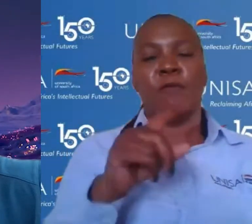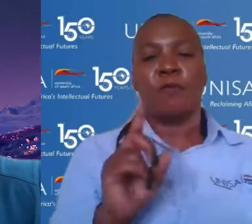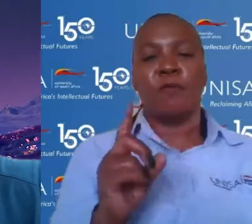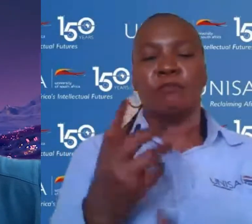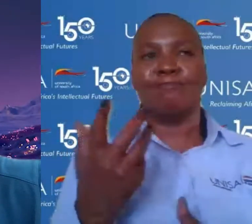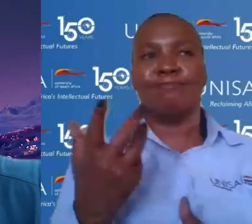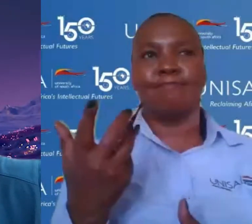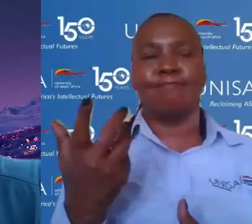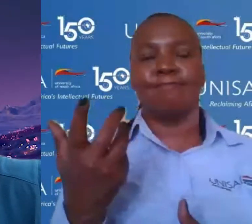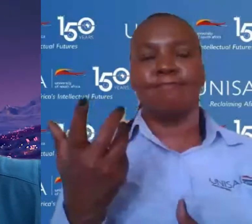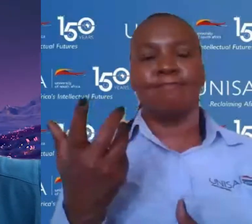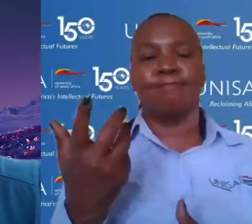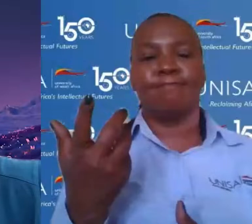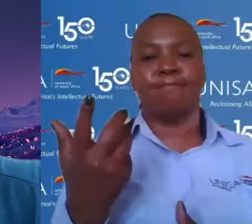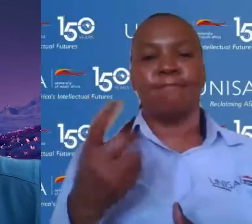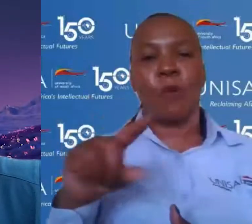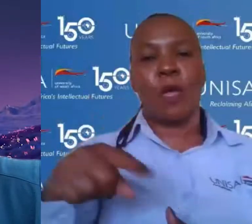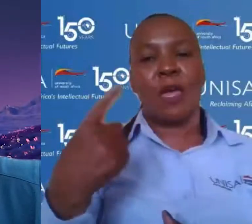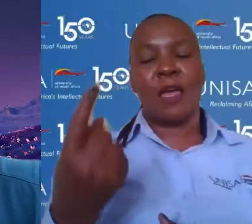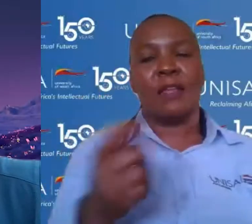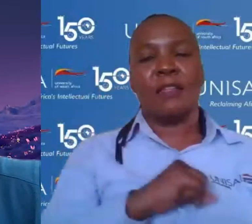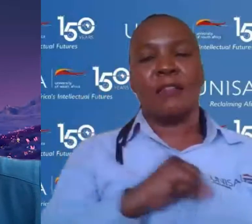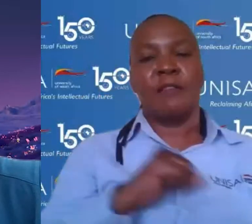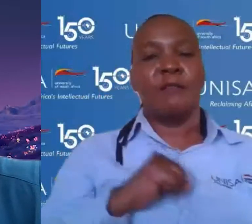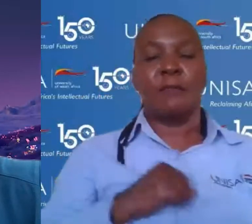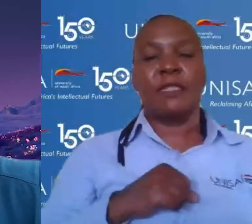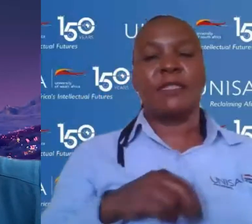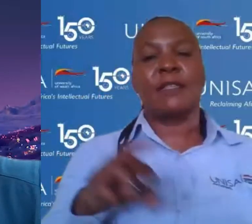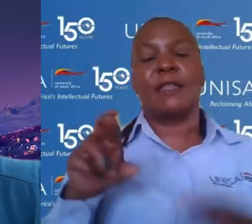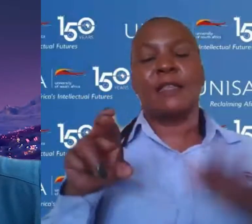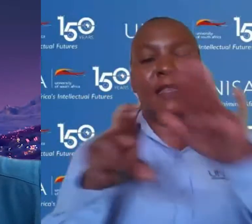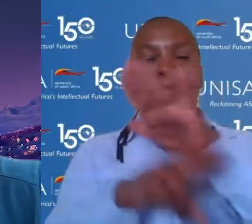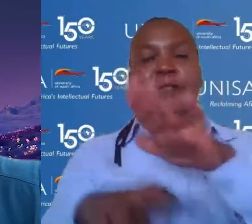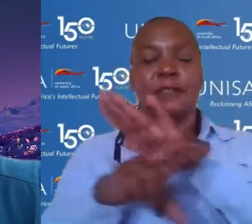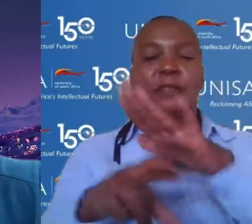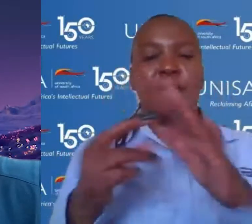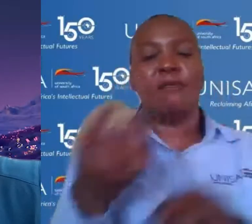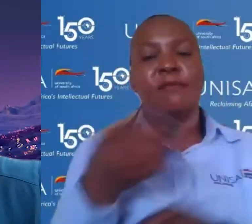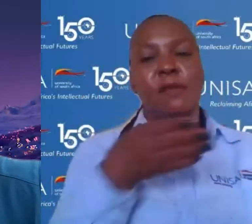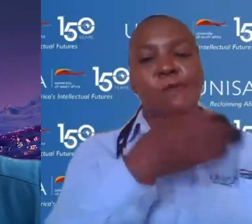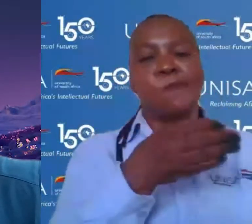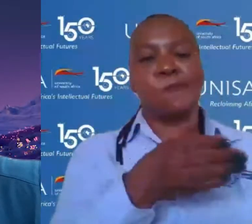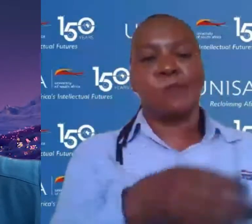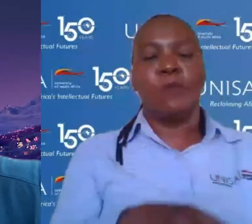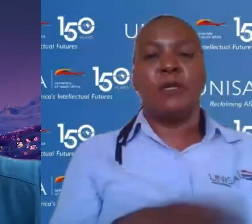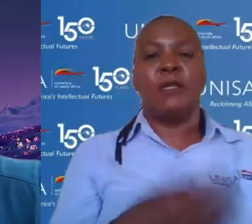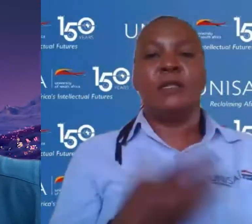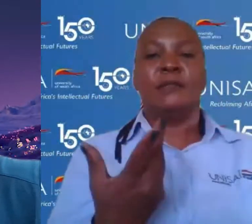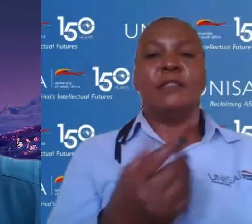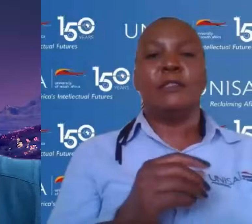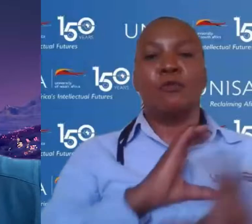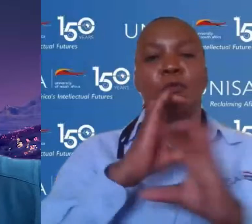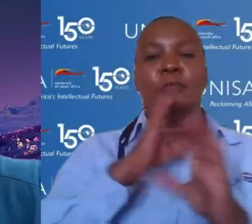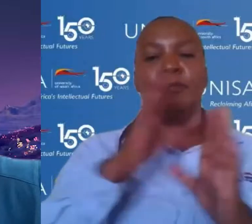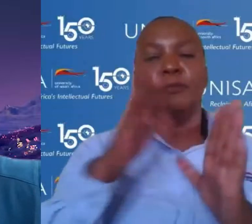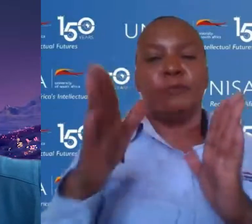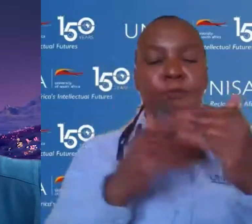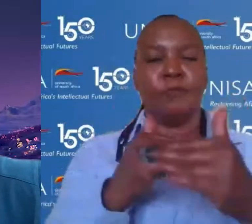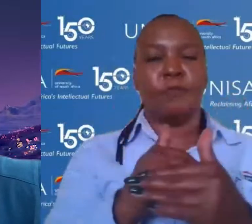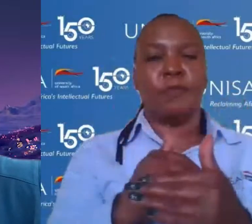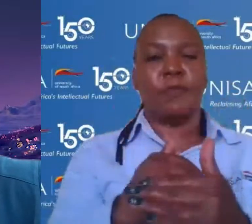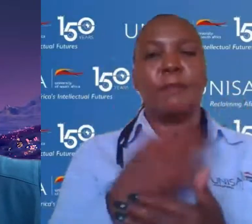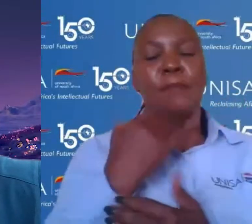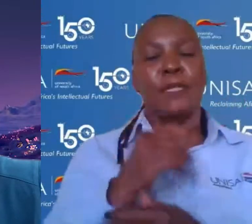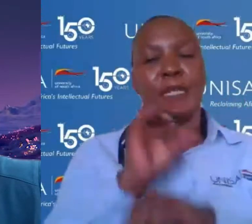the colleagues at the region. If they are here on the chat, please do advise